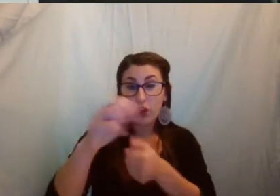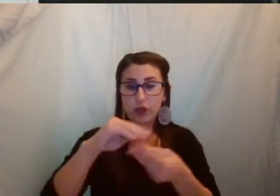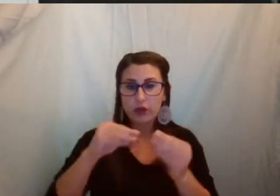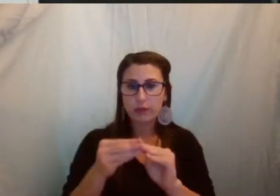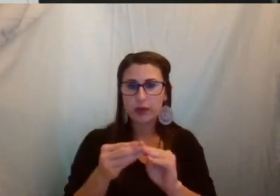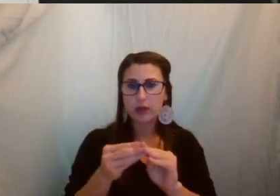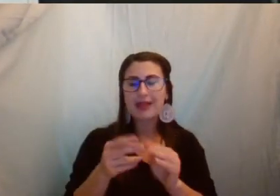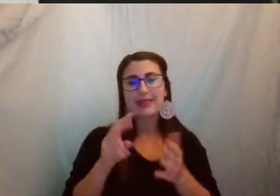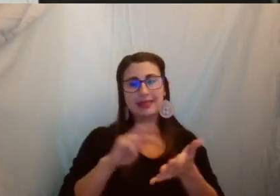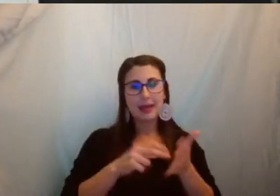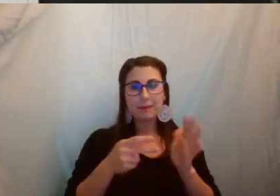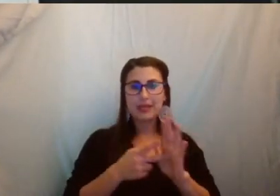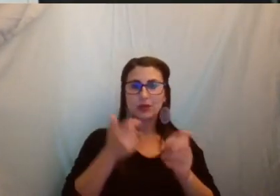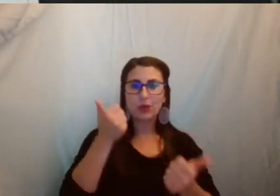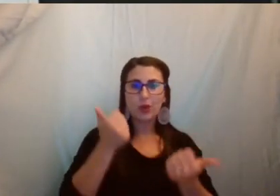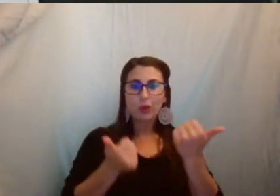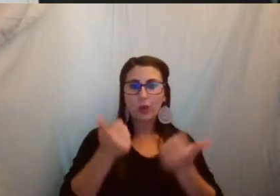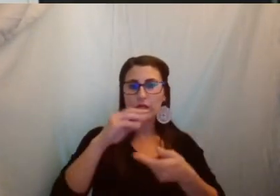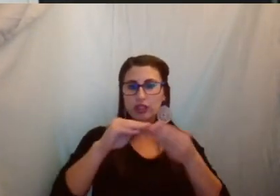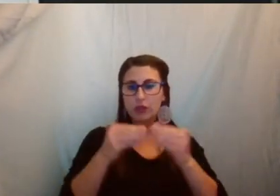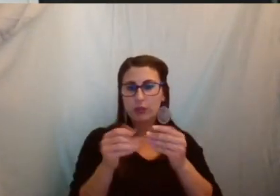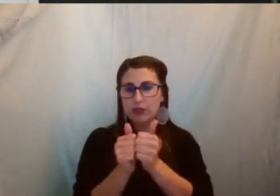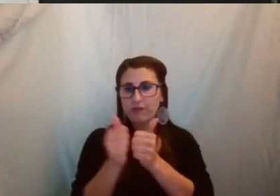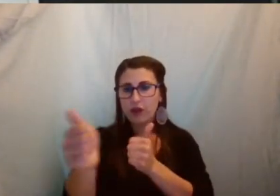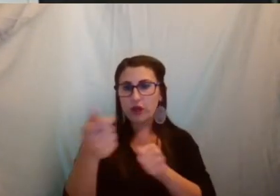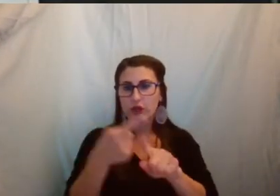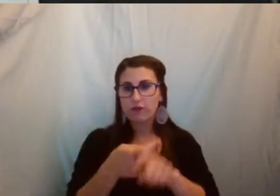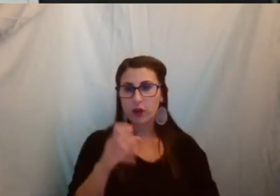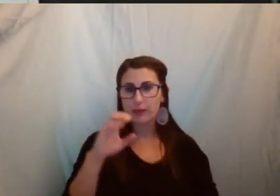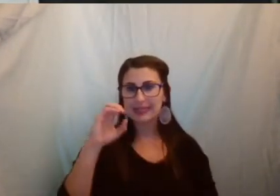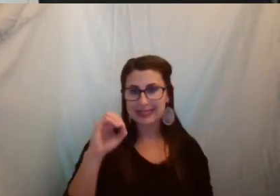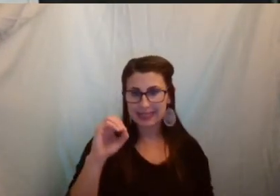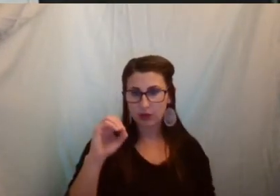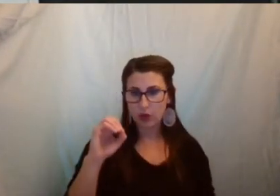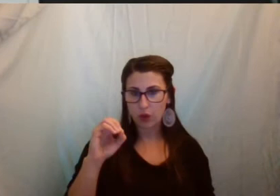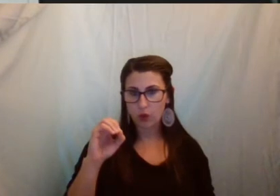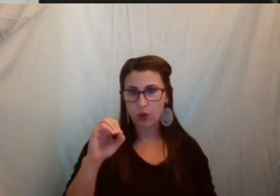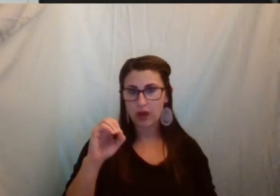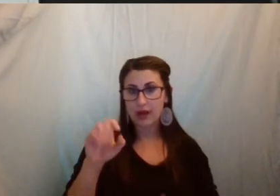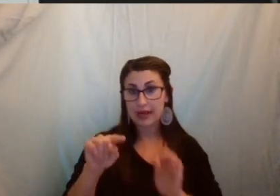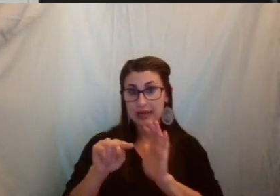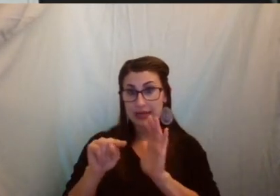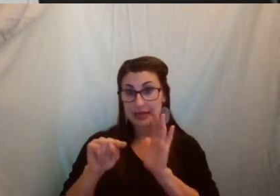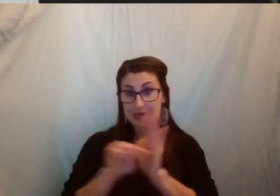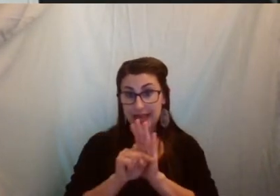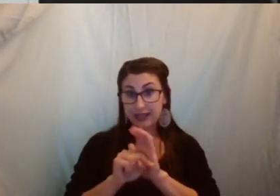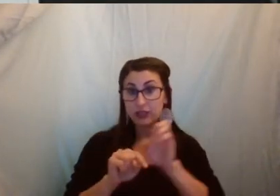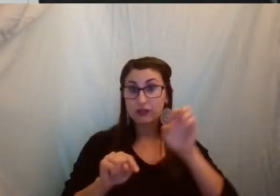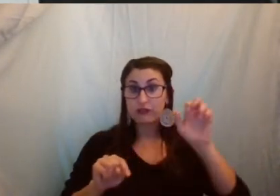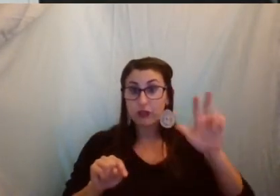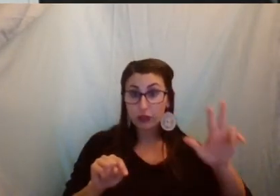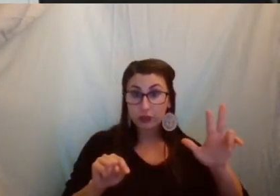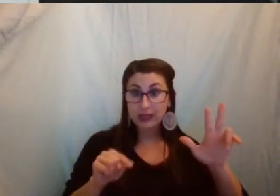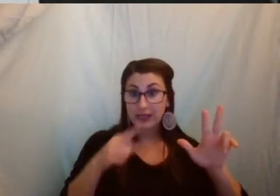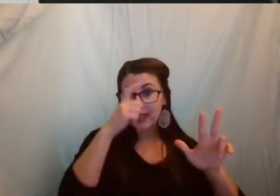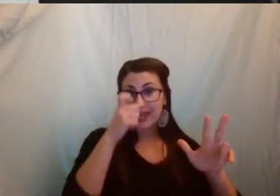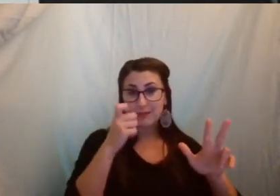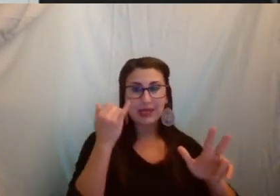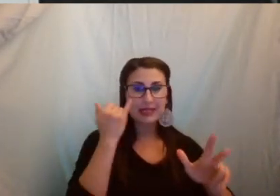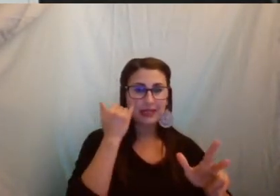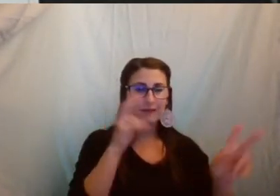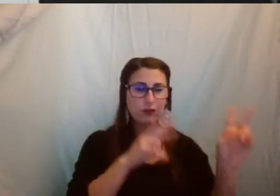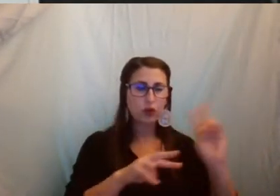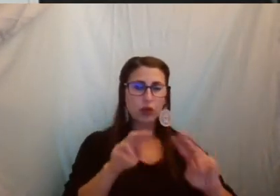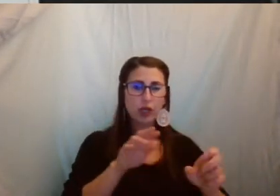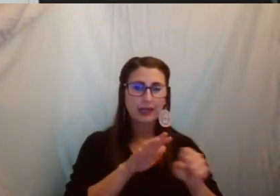is further away from 0? +2 or -3? -3. All right, if you look at the